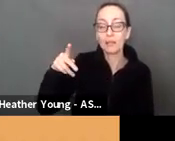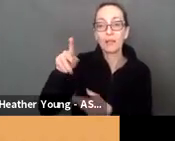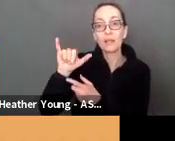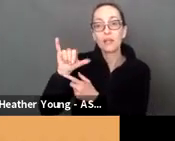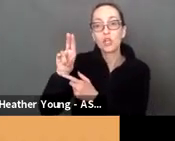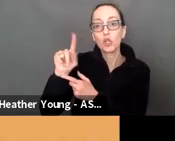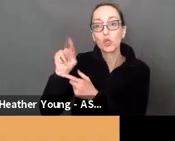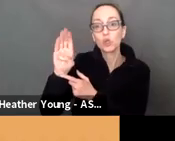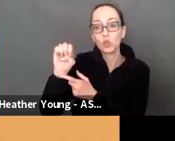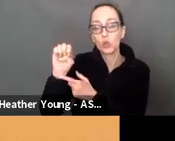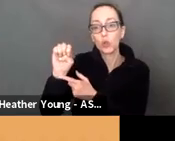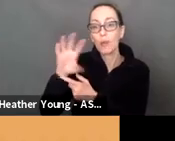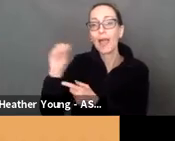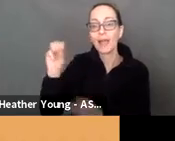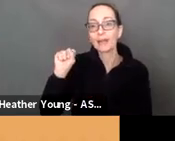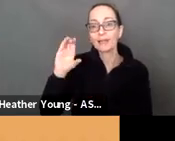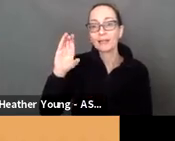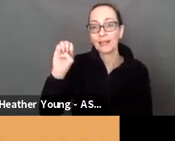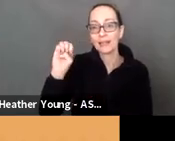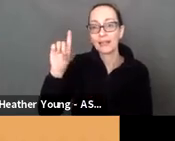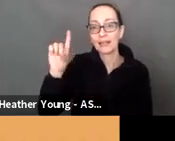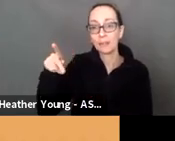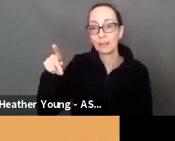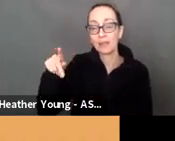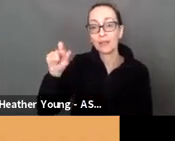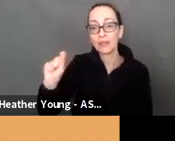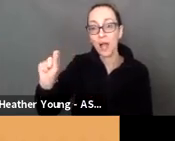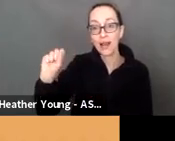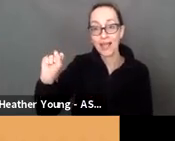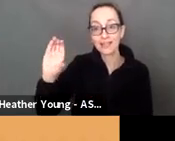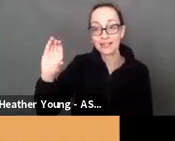website. That is scedp.sc.gov.